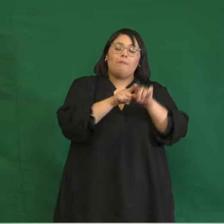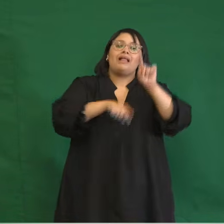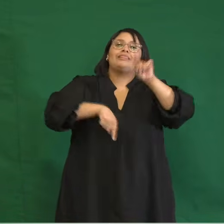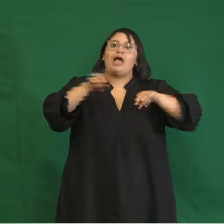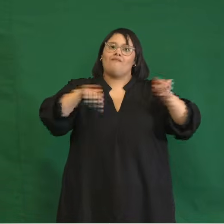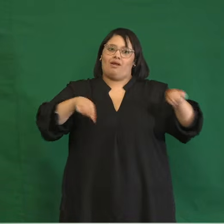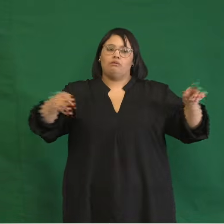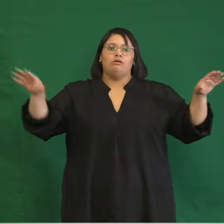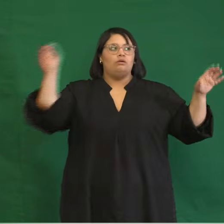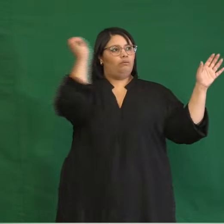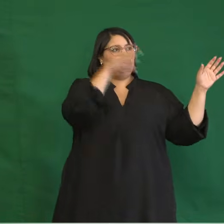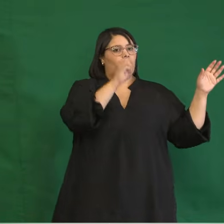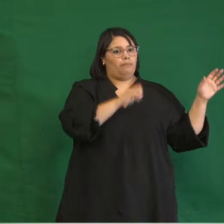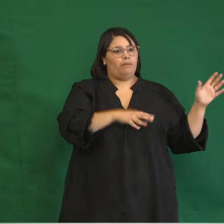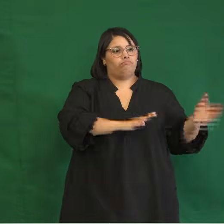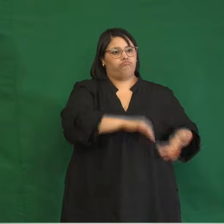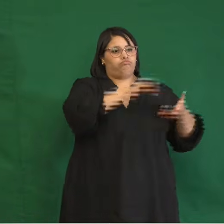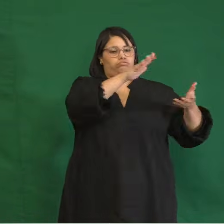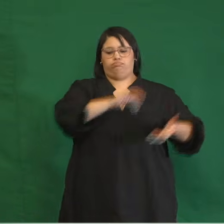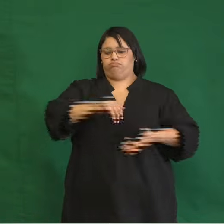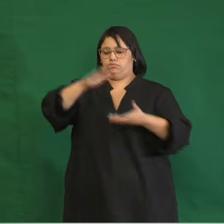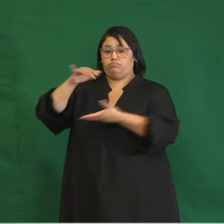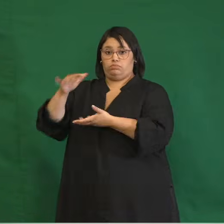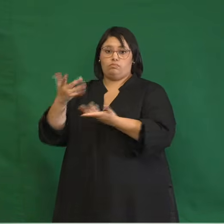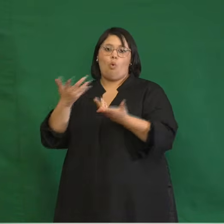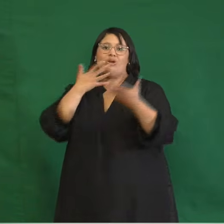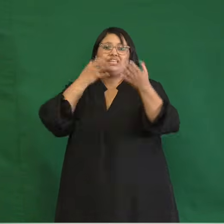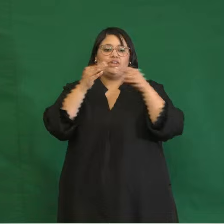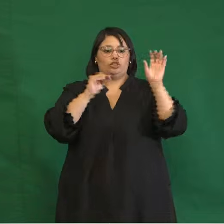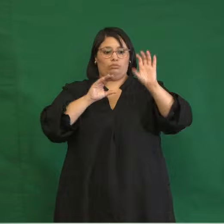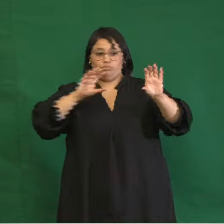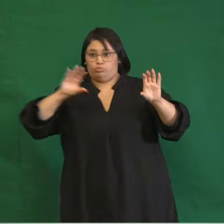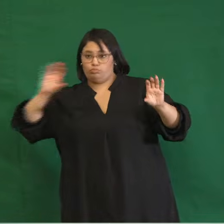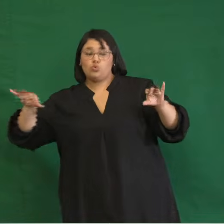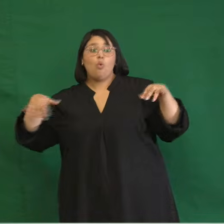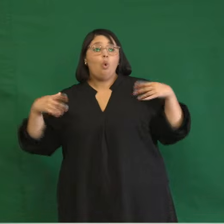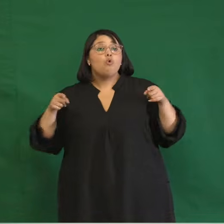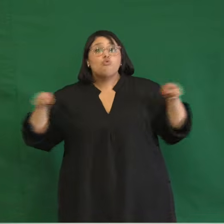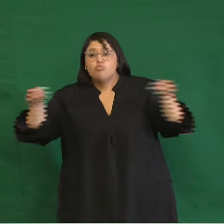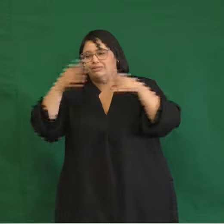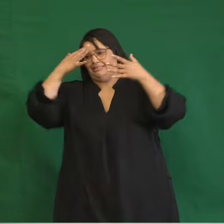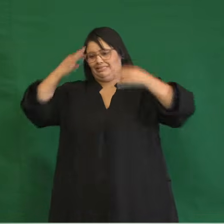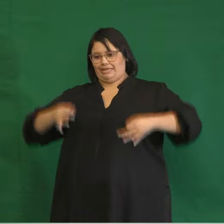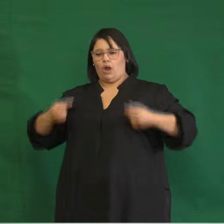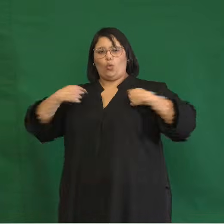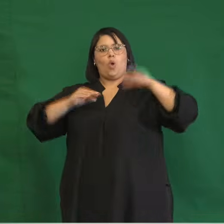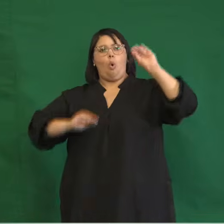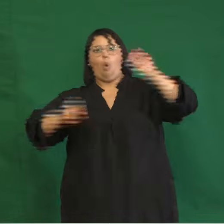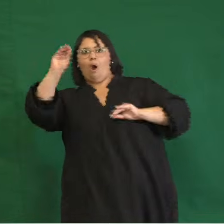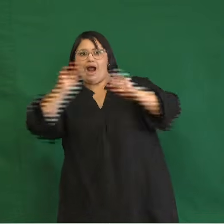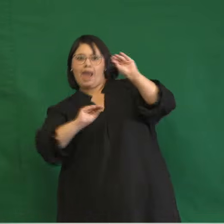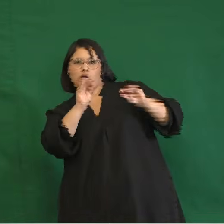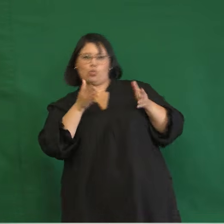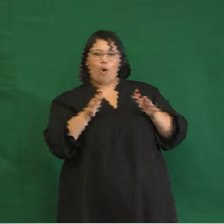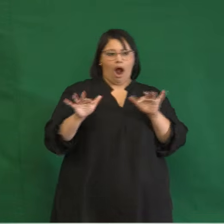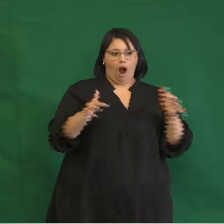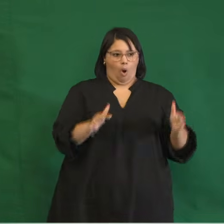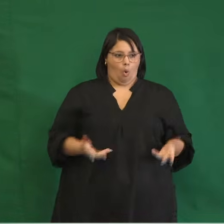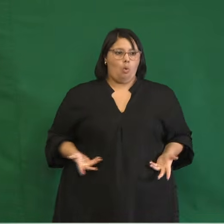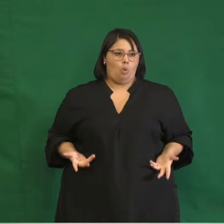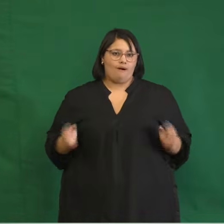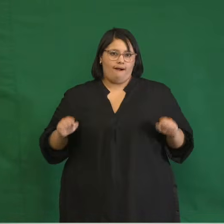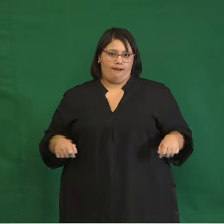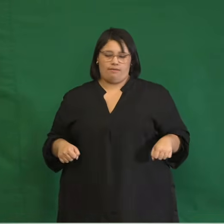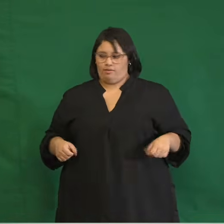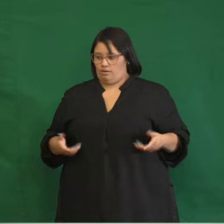collection of definitions. We can decide how we want to organize that for ourselves. And on my very last